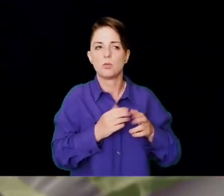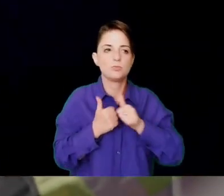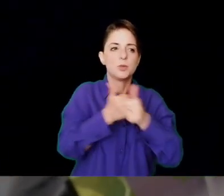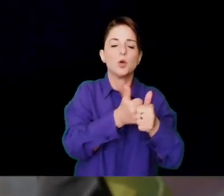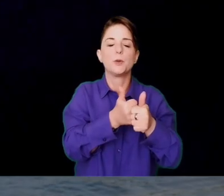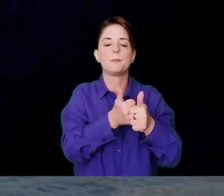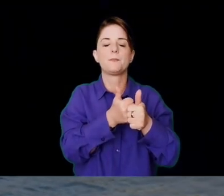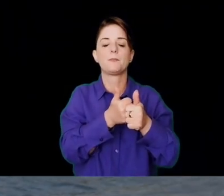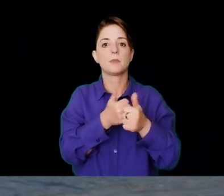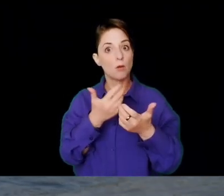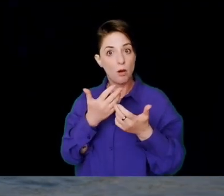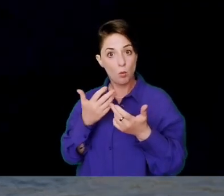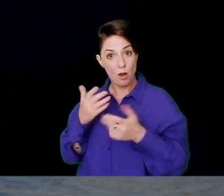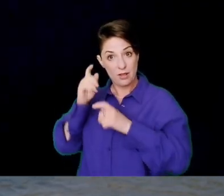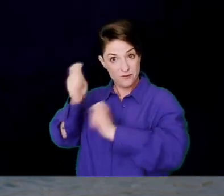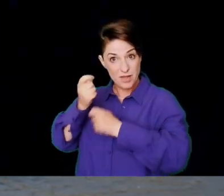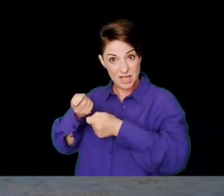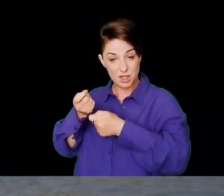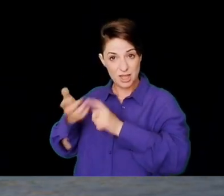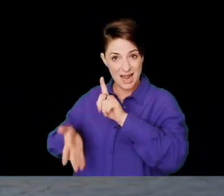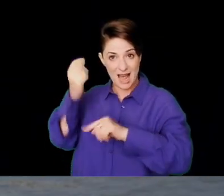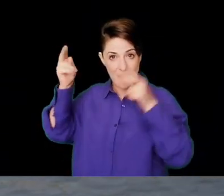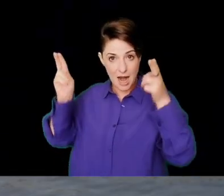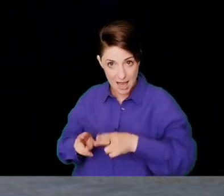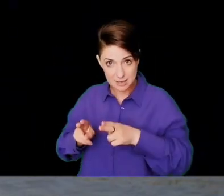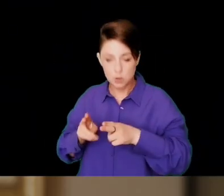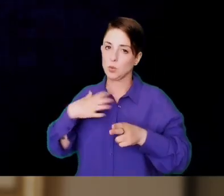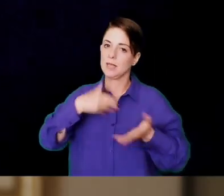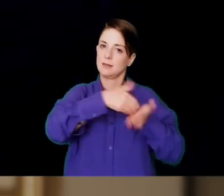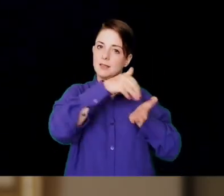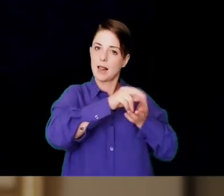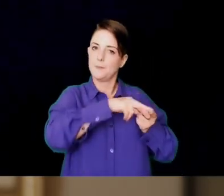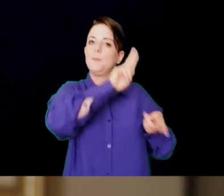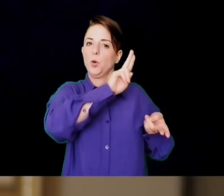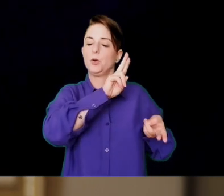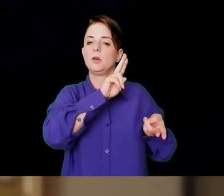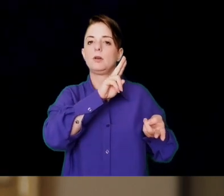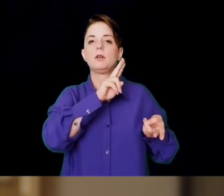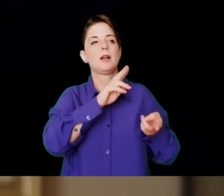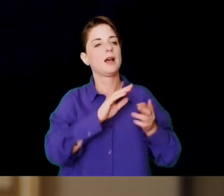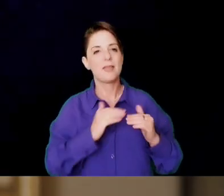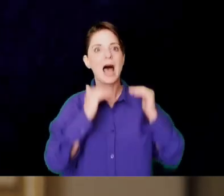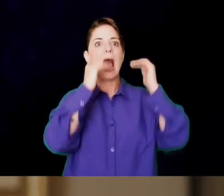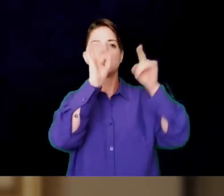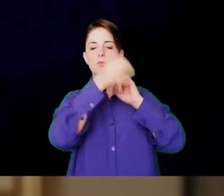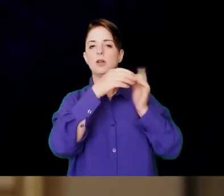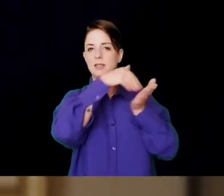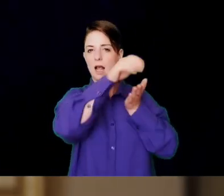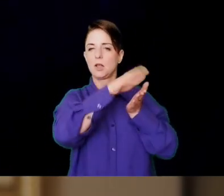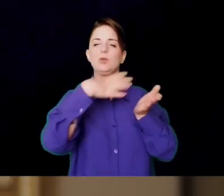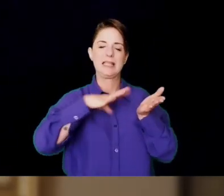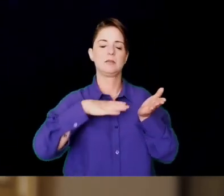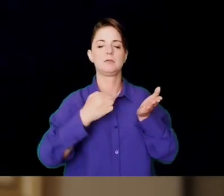less fish, you need to sell it for more. There's no point in having sustainable fish if you don't sell it at the highest quality, because number